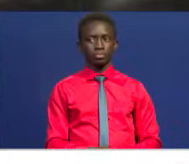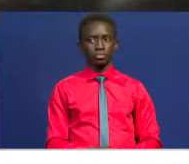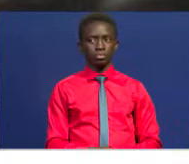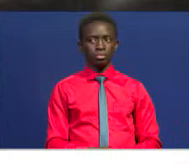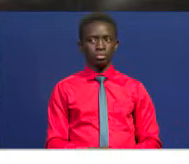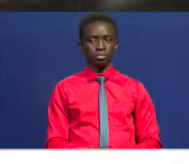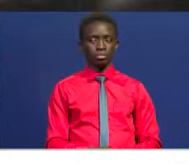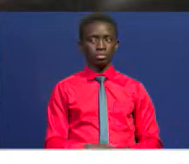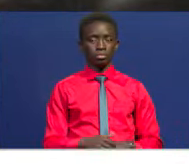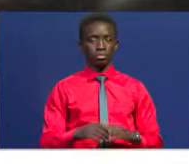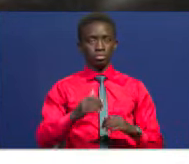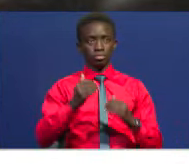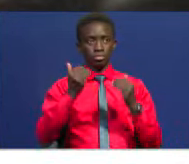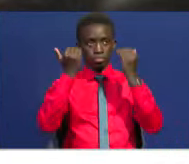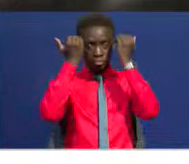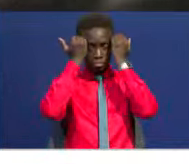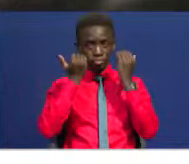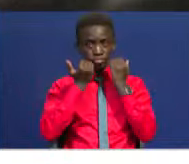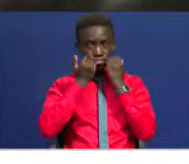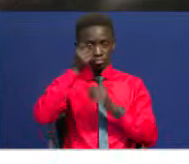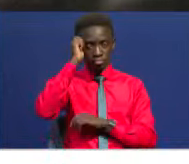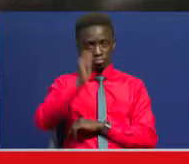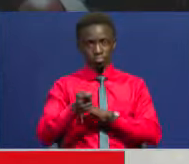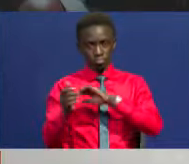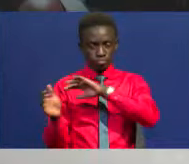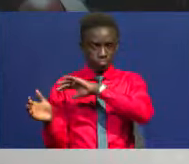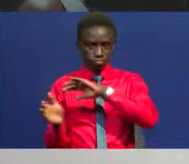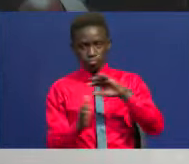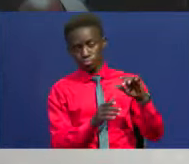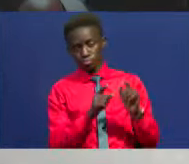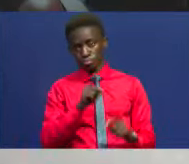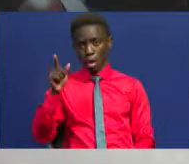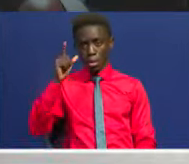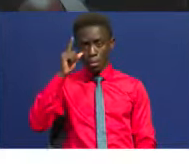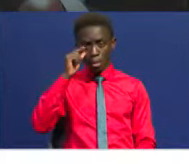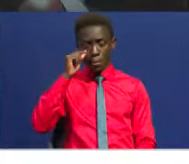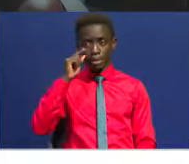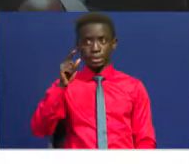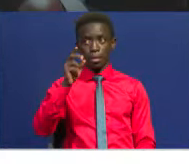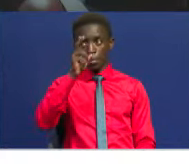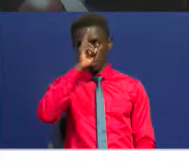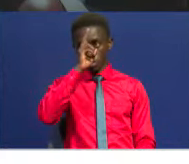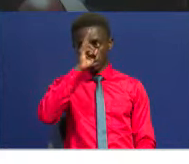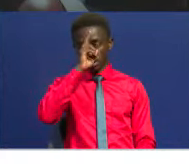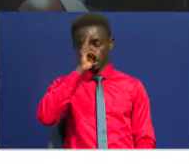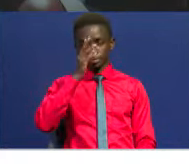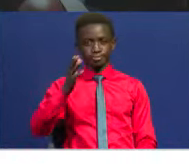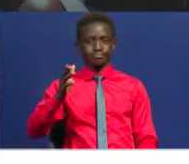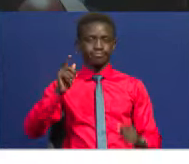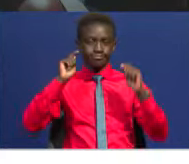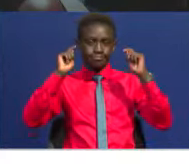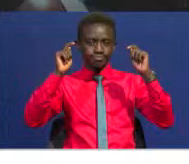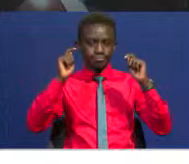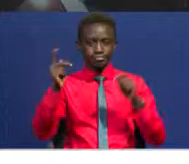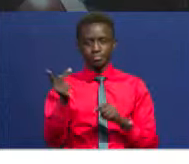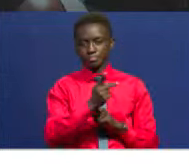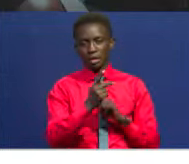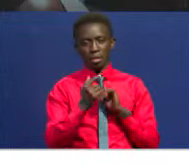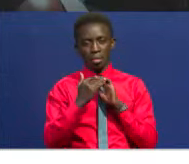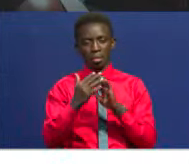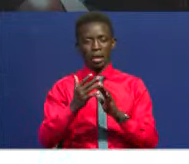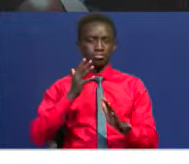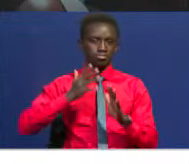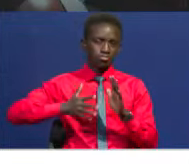Away from the corridors of justice to the coastal city of Mombasa, where police in Mombasa engaged protesters in running battles,